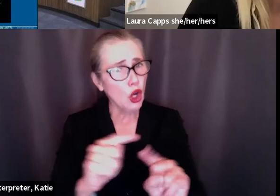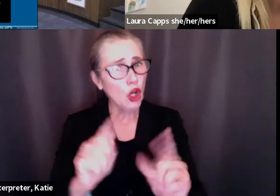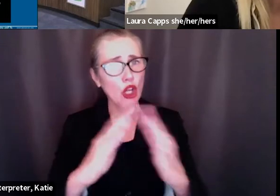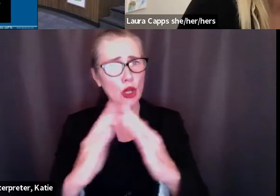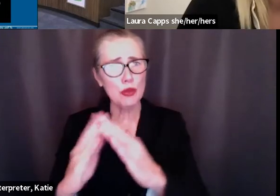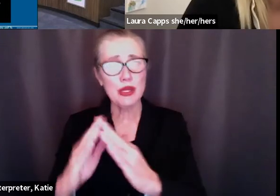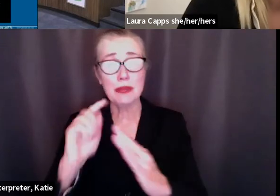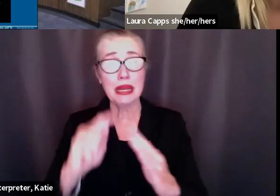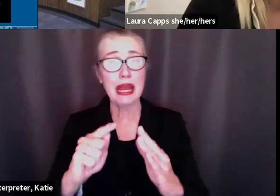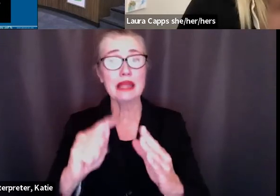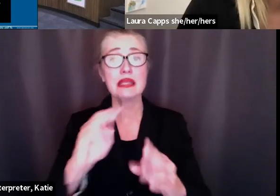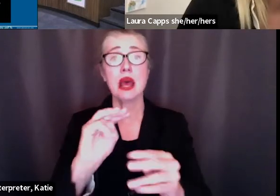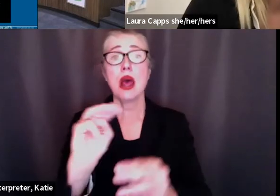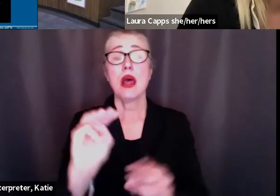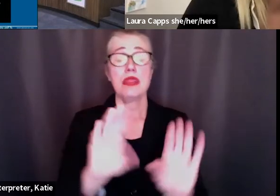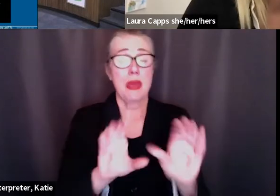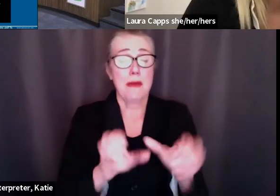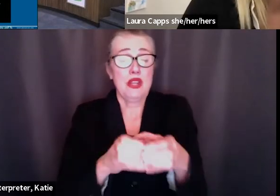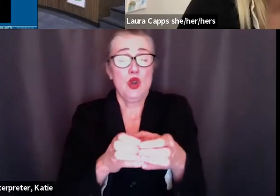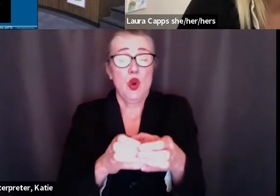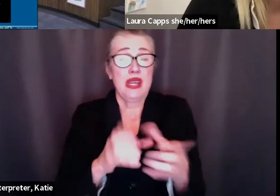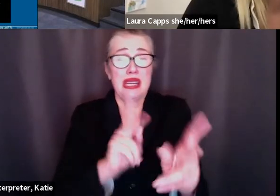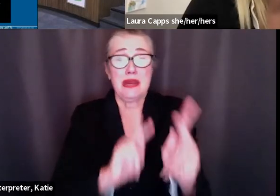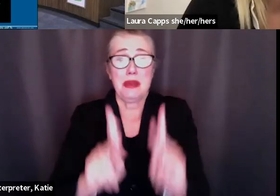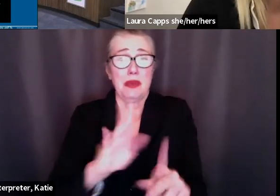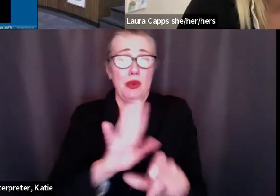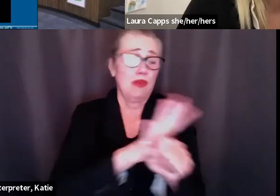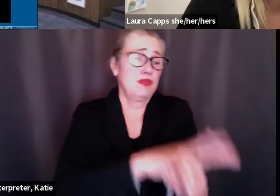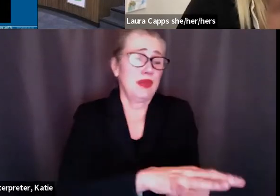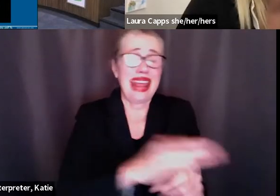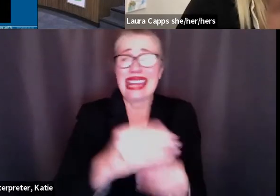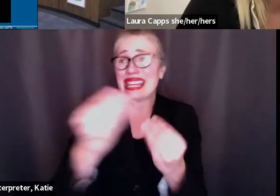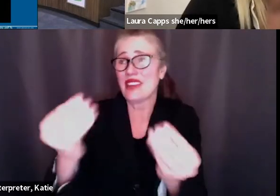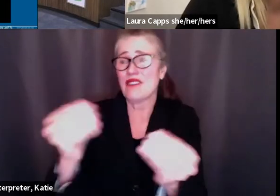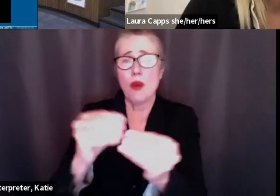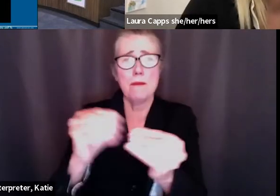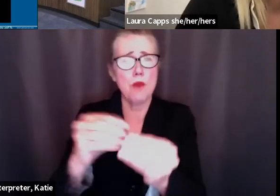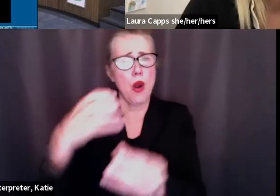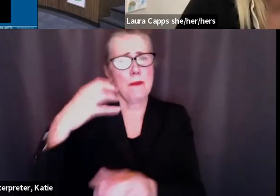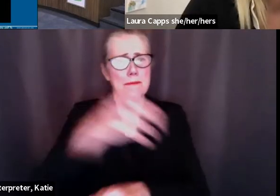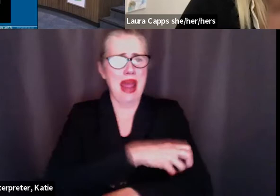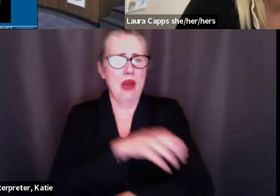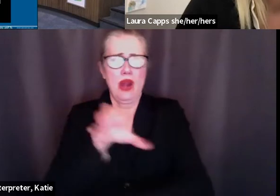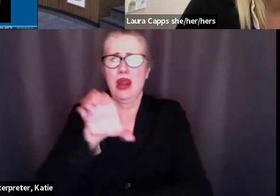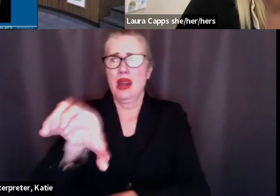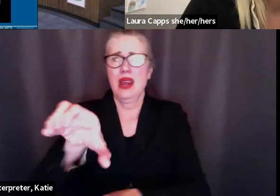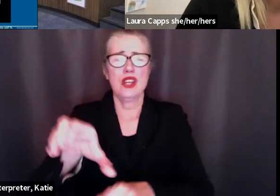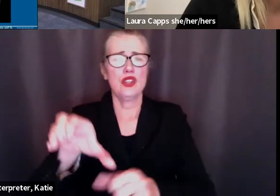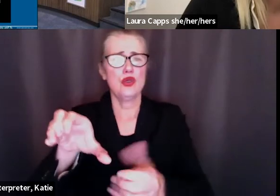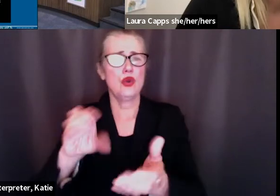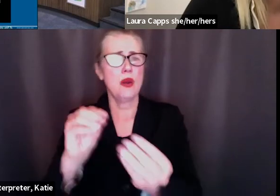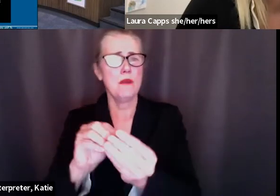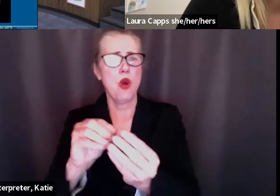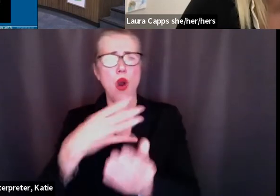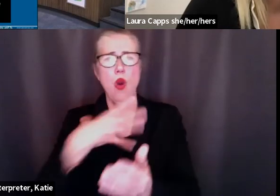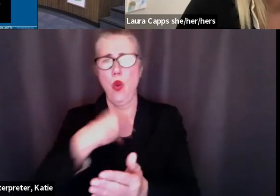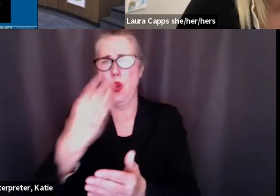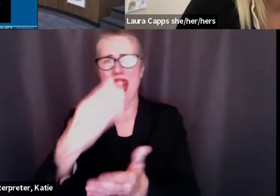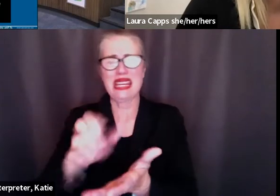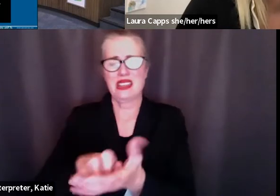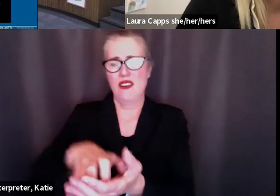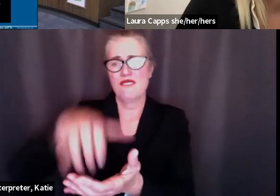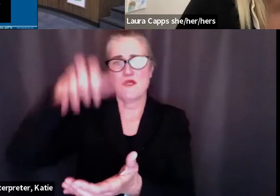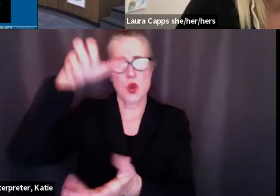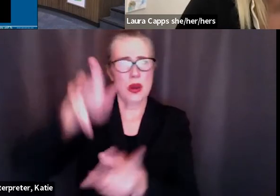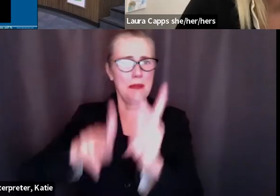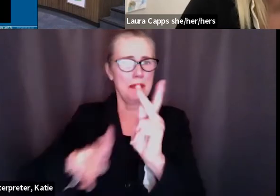communities and giving more seats to affluent ones i urge you to support five districts in order to create fair boundaries to ensure all voices are heard